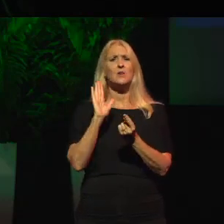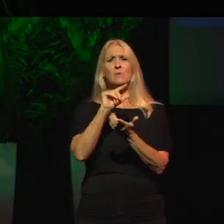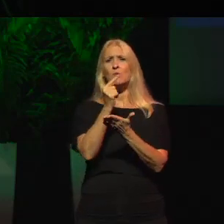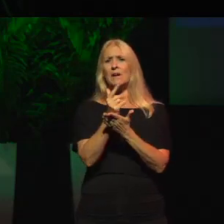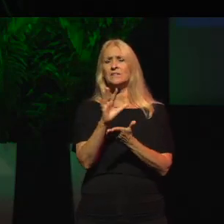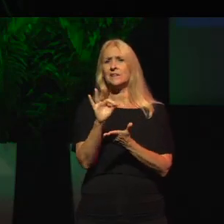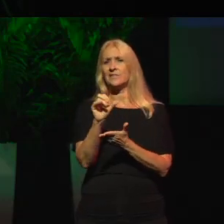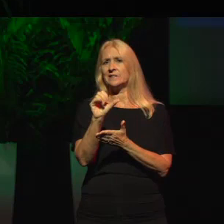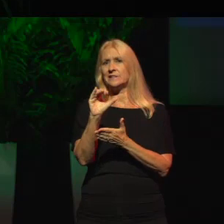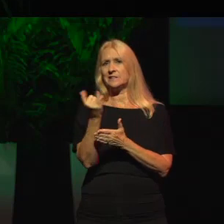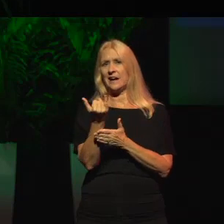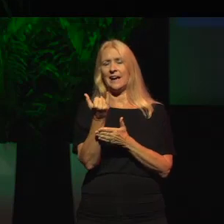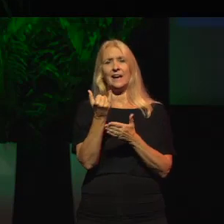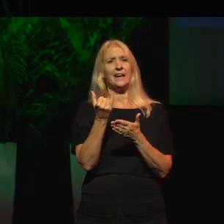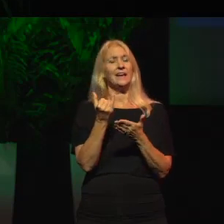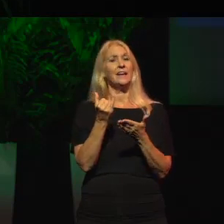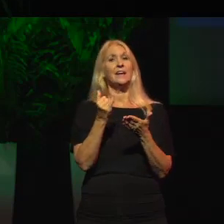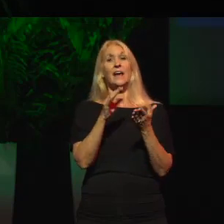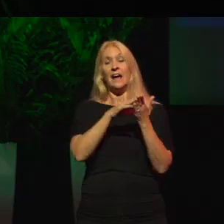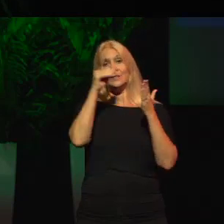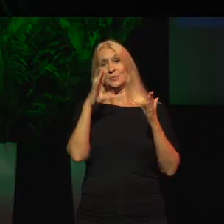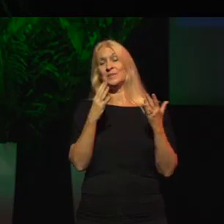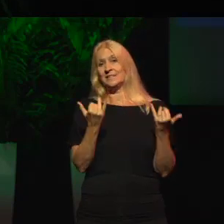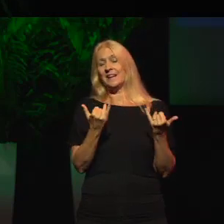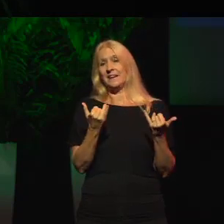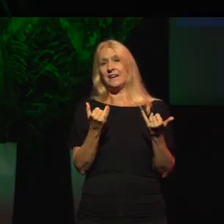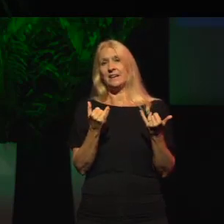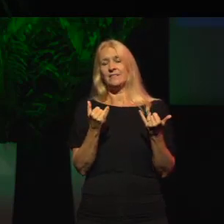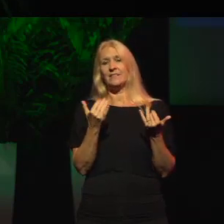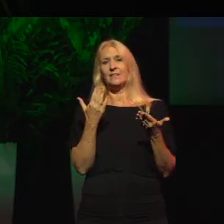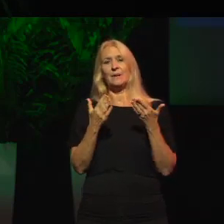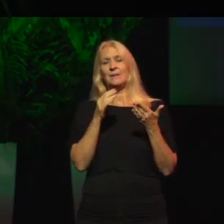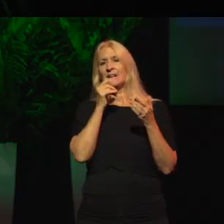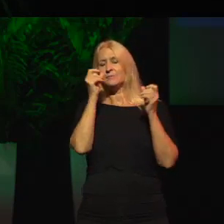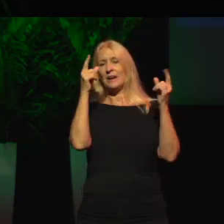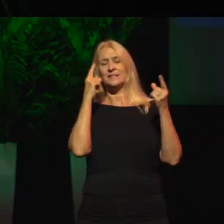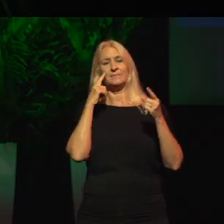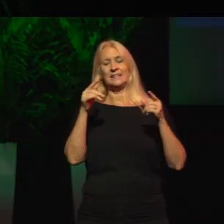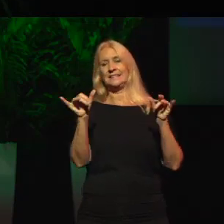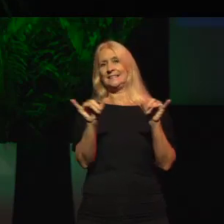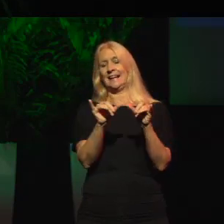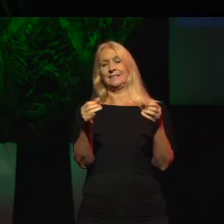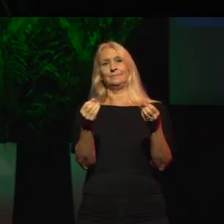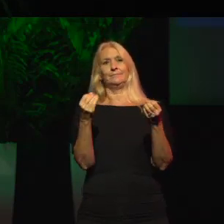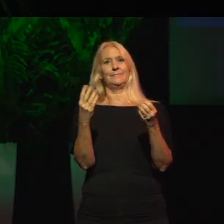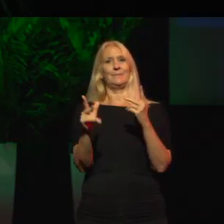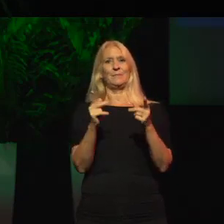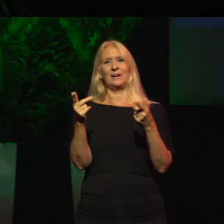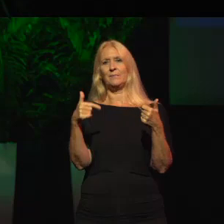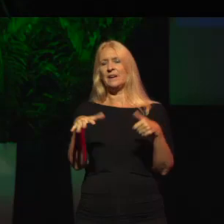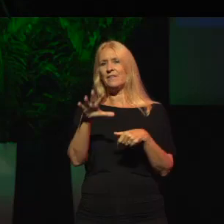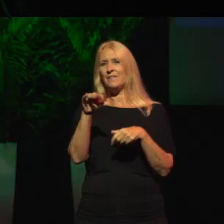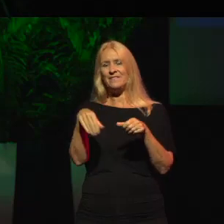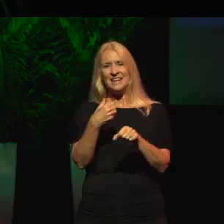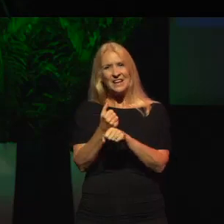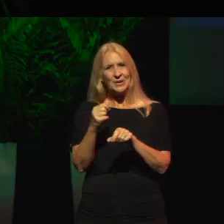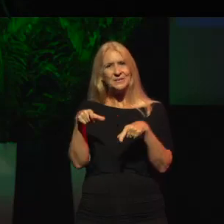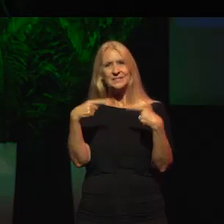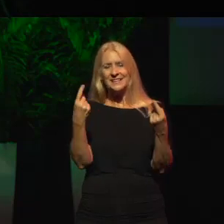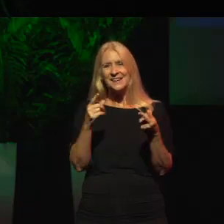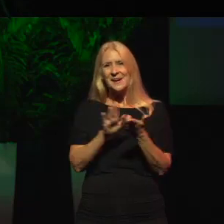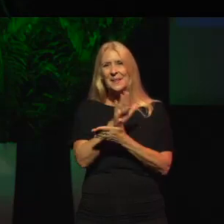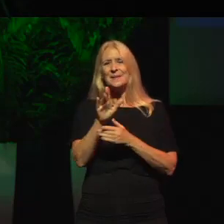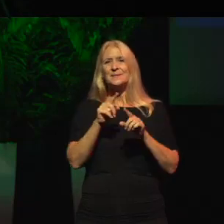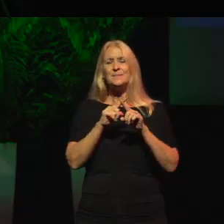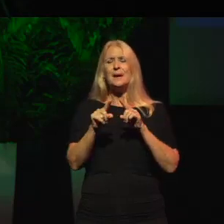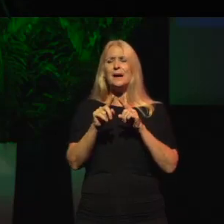current students. And while it may not be too surprising given our size and our 50-year plus history, the responses I get when